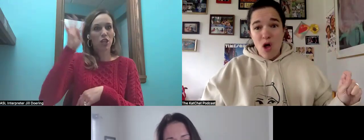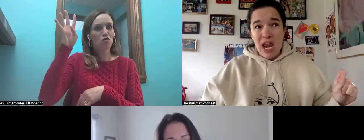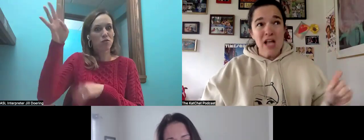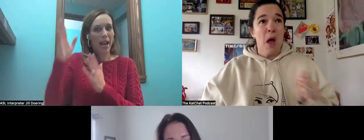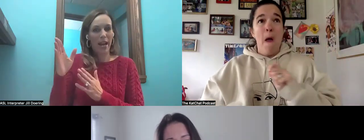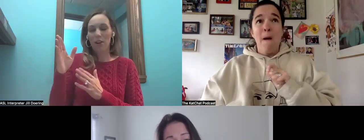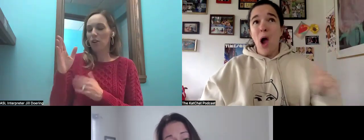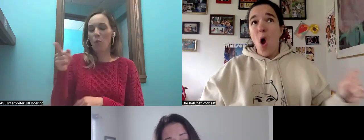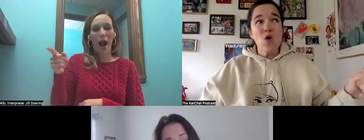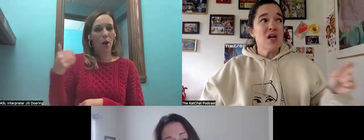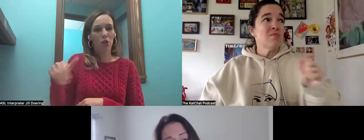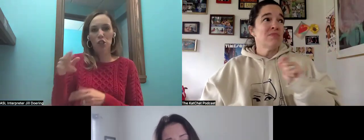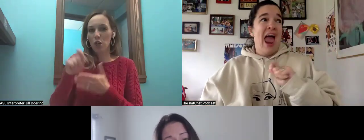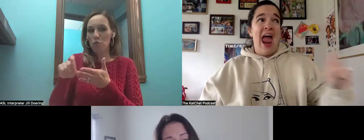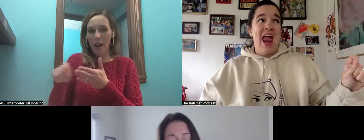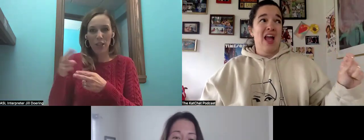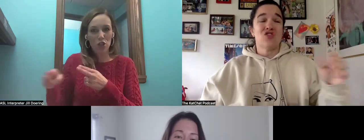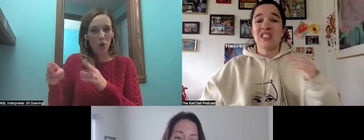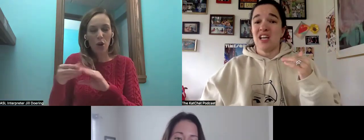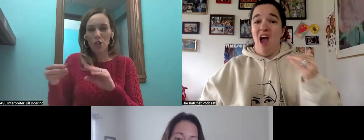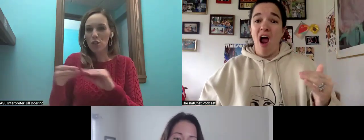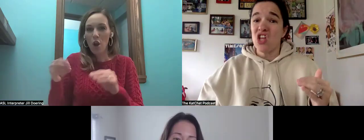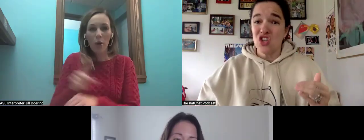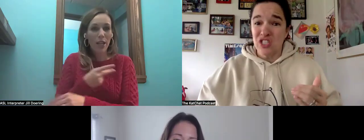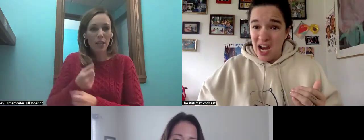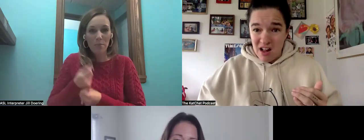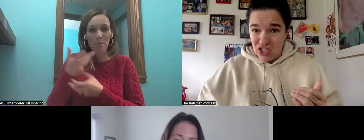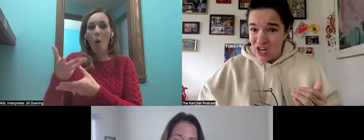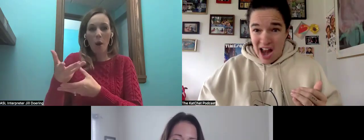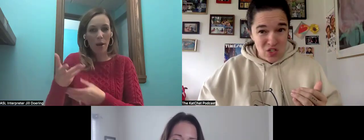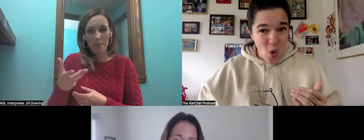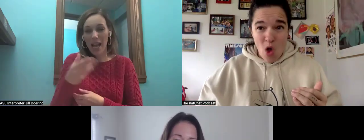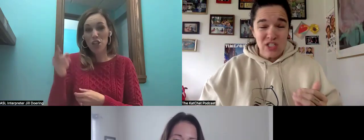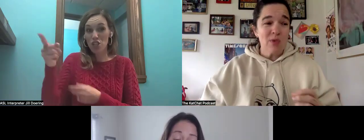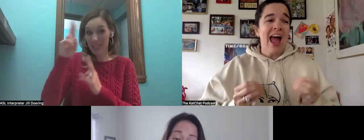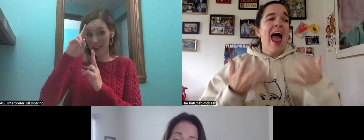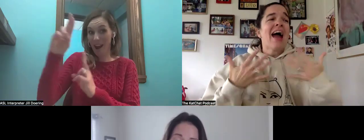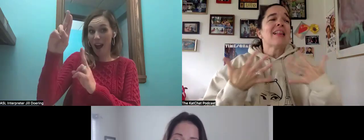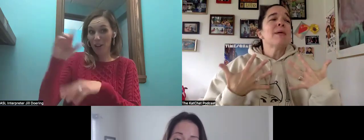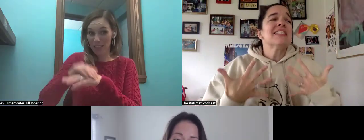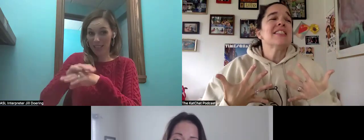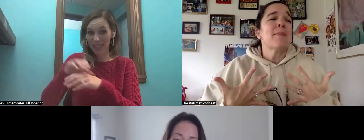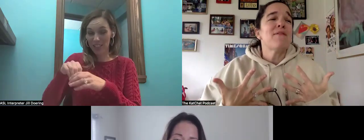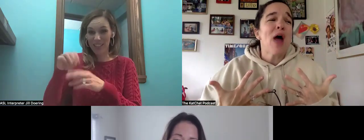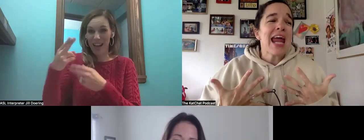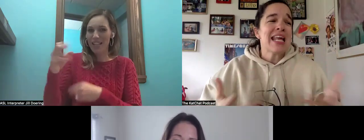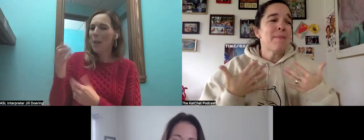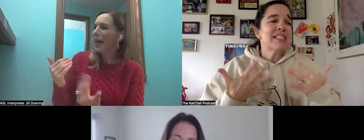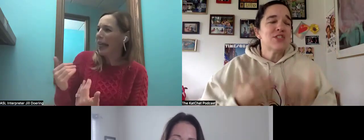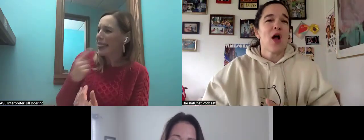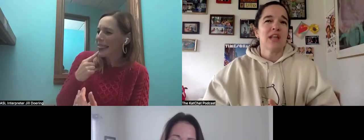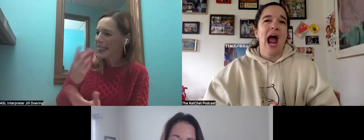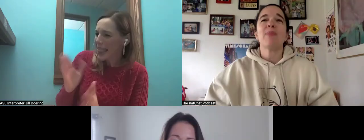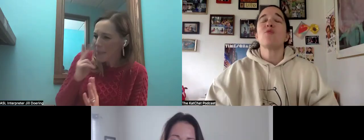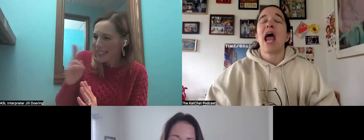short stories, poems, and she's in honors English in high school. So I was like, let me see some of the writing. Let